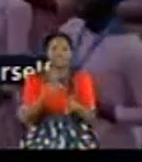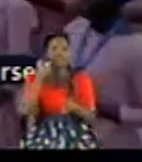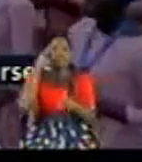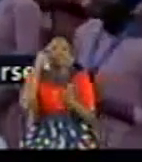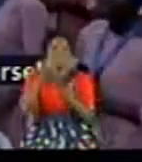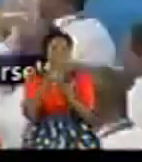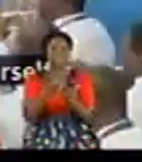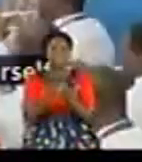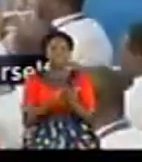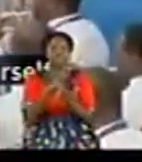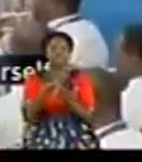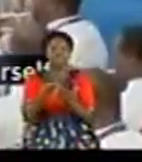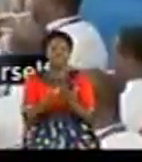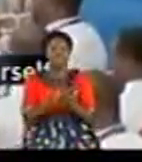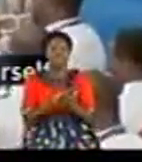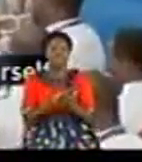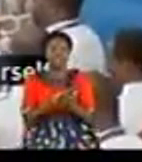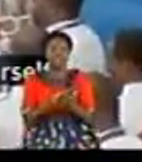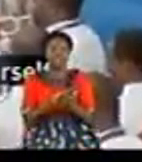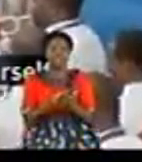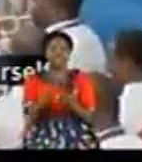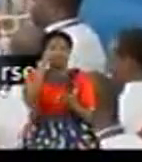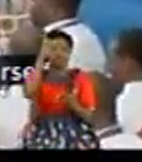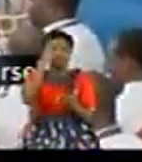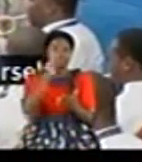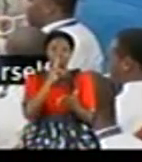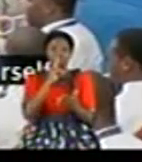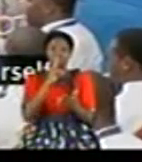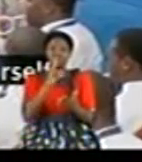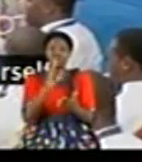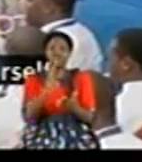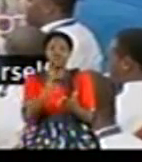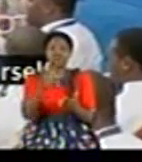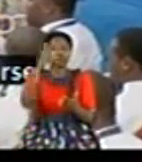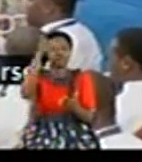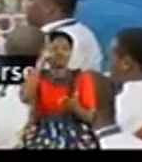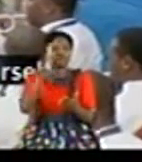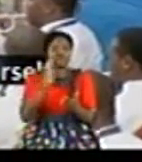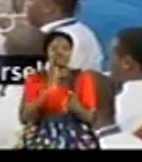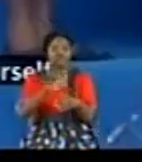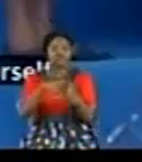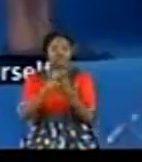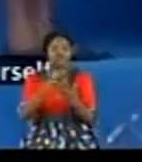God you are God oh you are